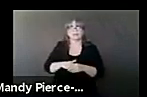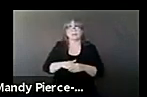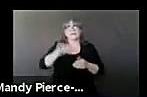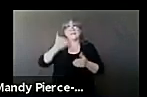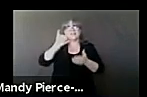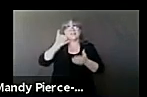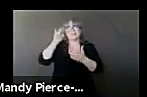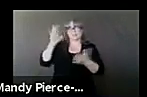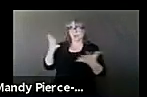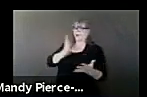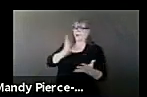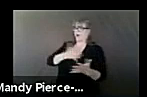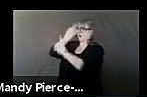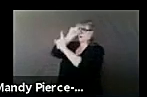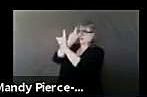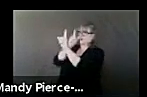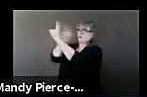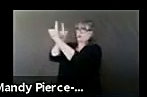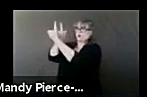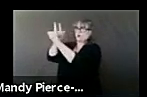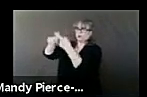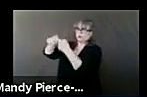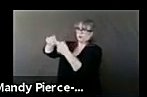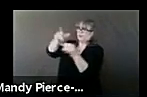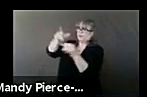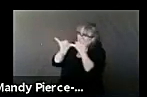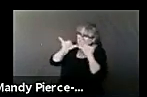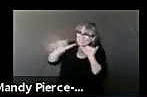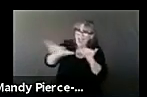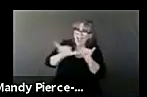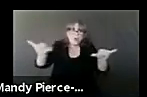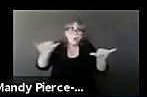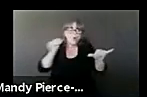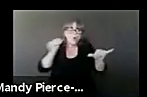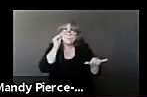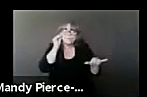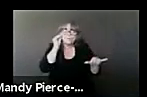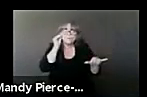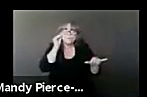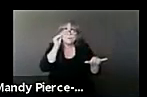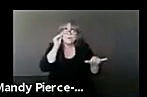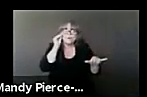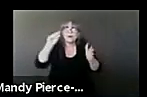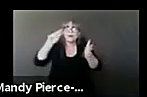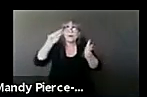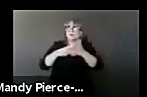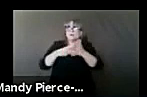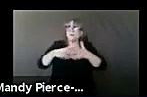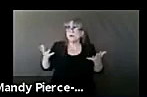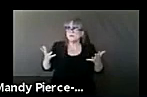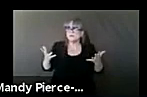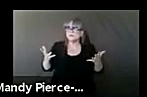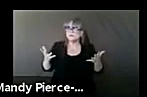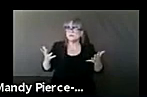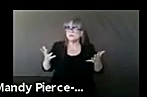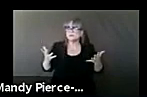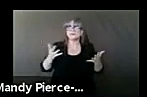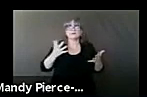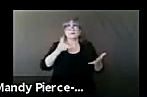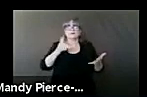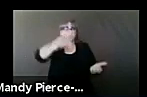staying at home not only slows the spread, but also buys precious time to get the healthcare system ready to meet the demand. I